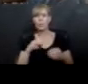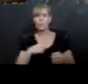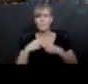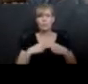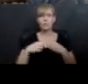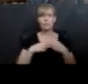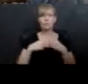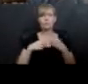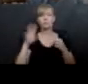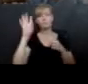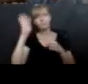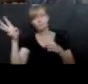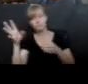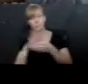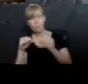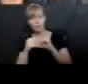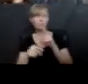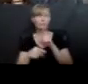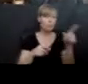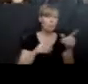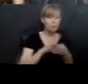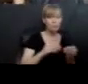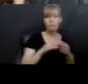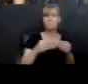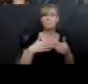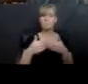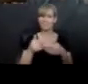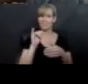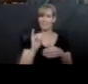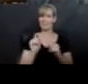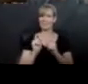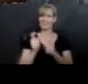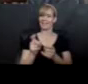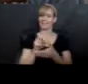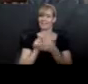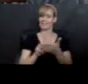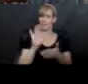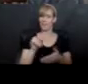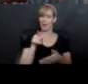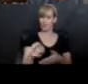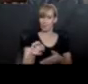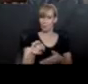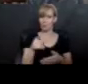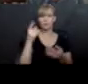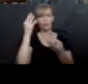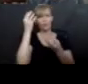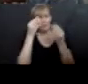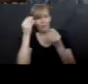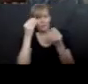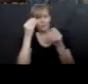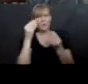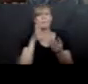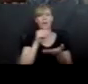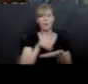stories true. They are gifts designed by you. So think them up. Write them down. Because you